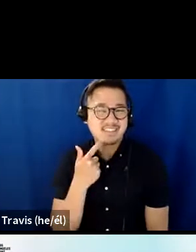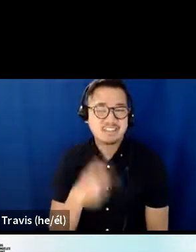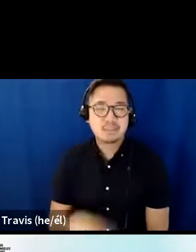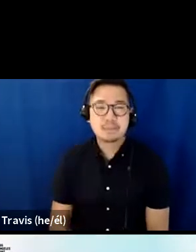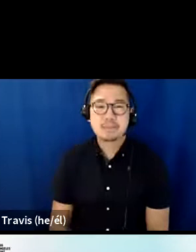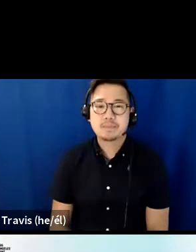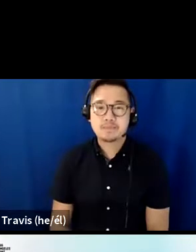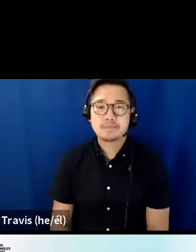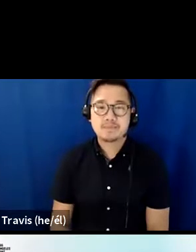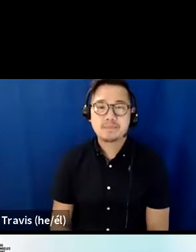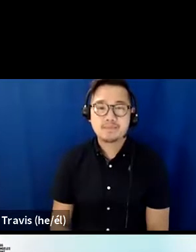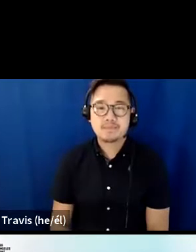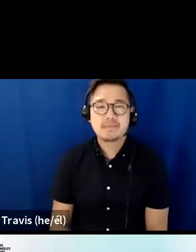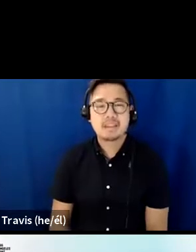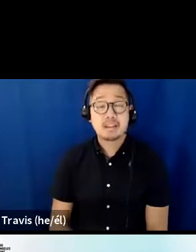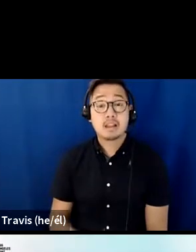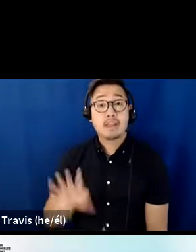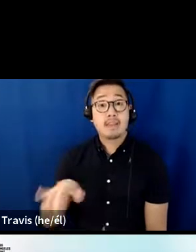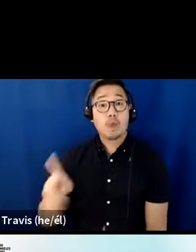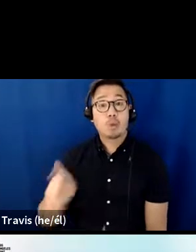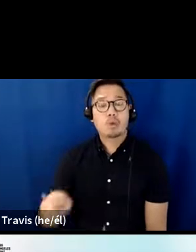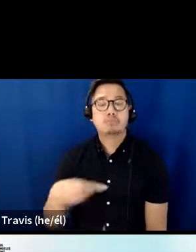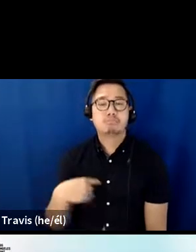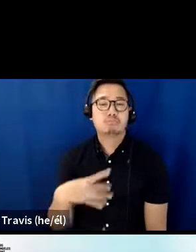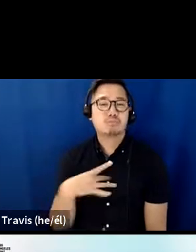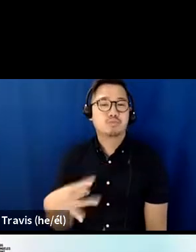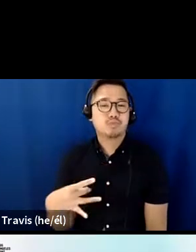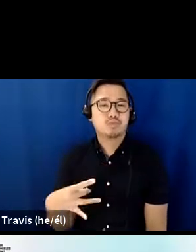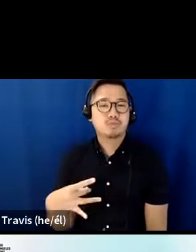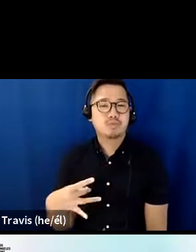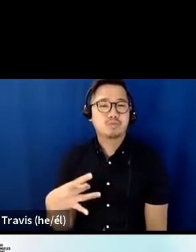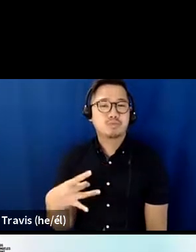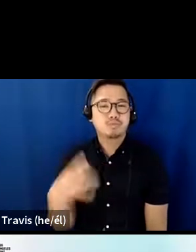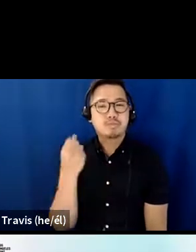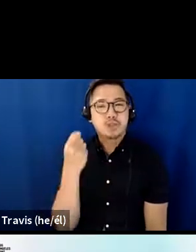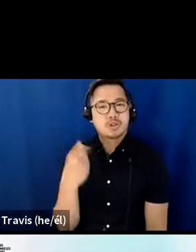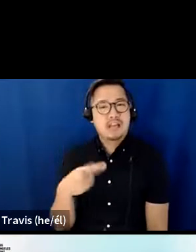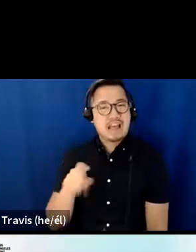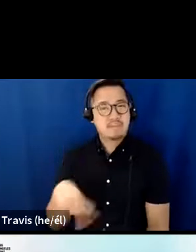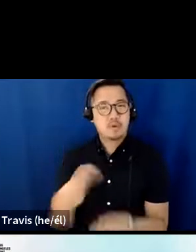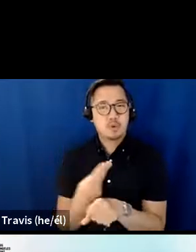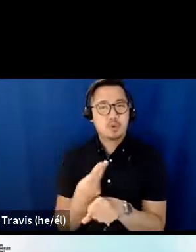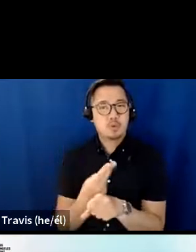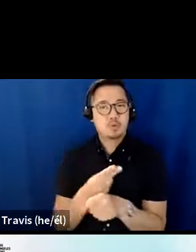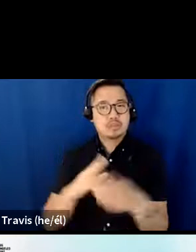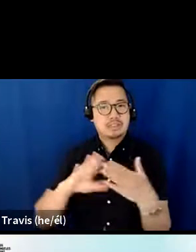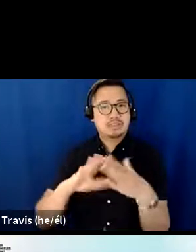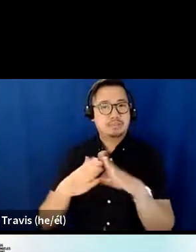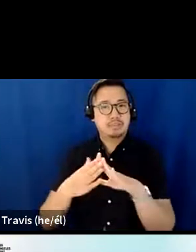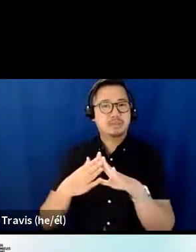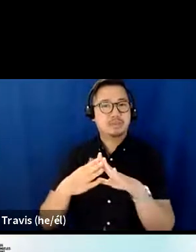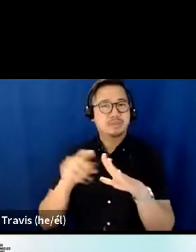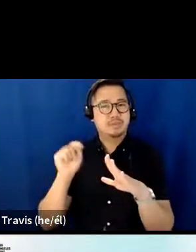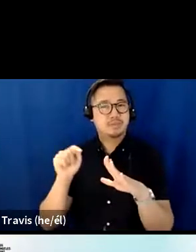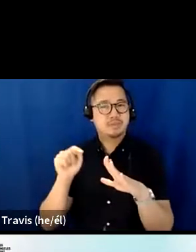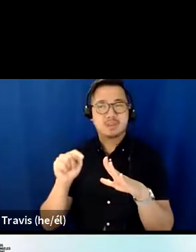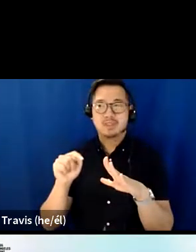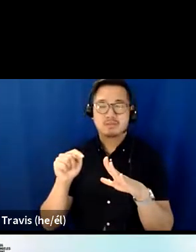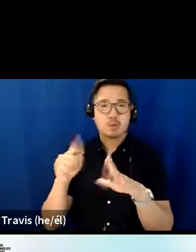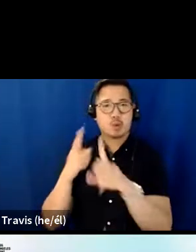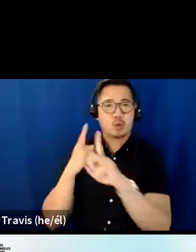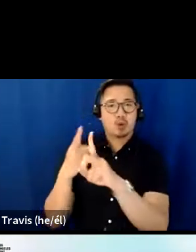I like that question right there, because number one, we have to use community to live our